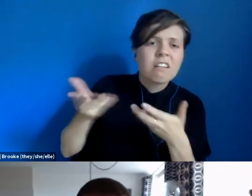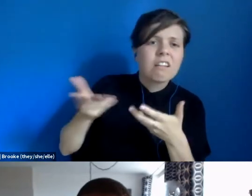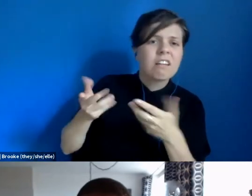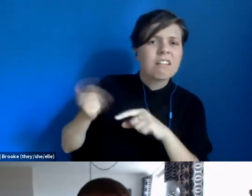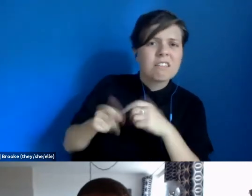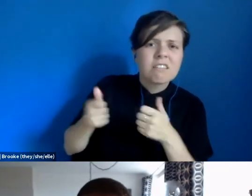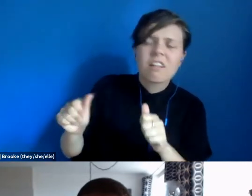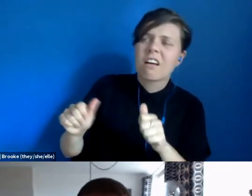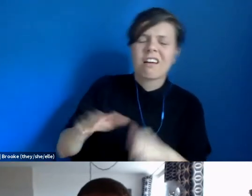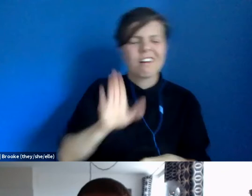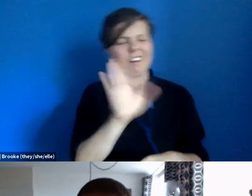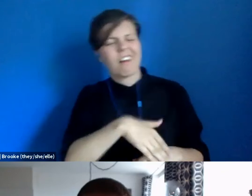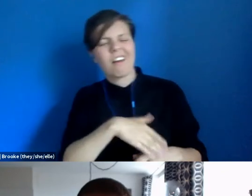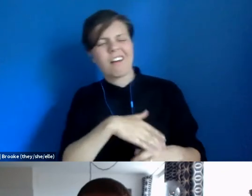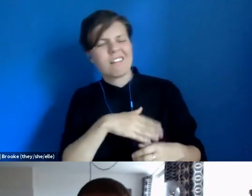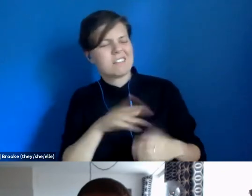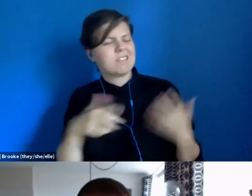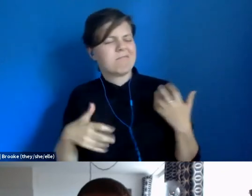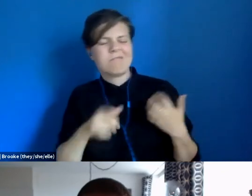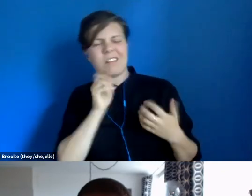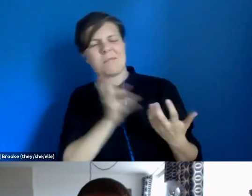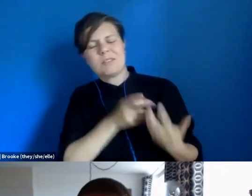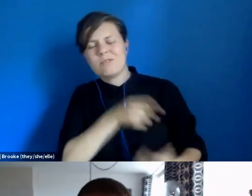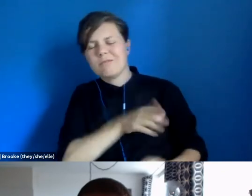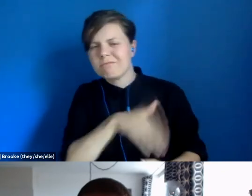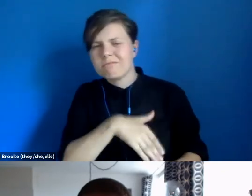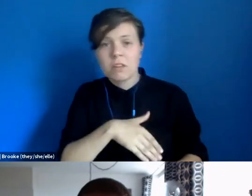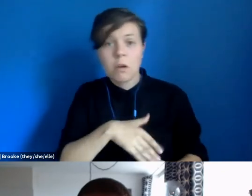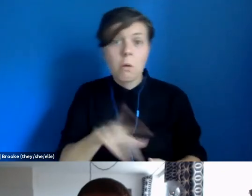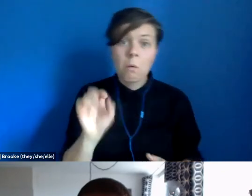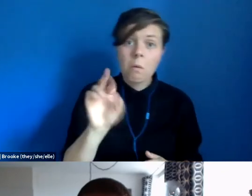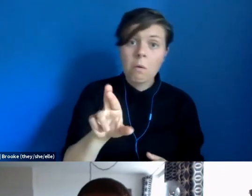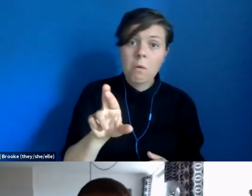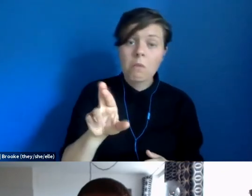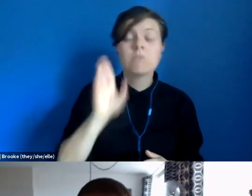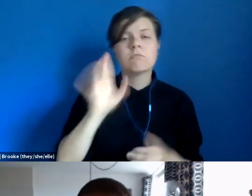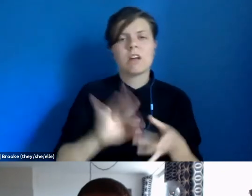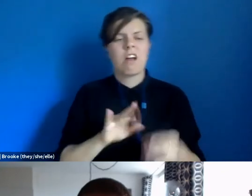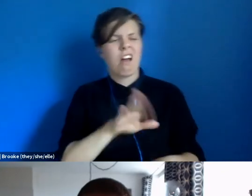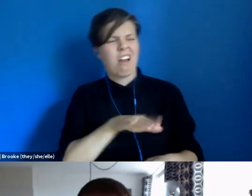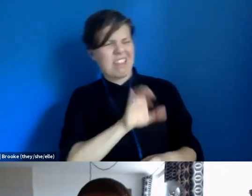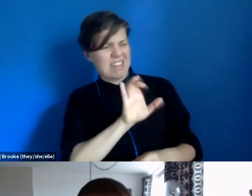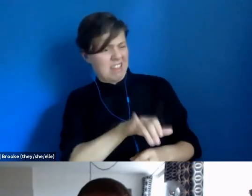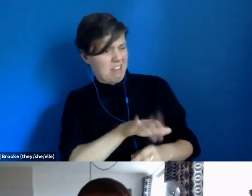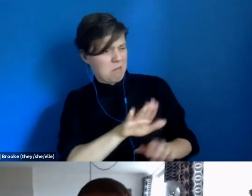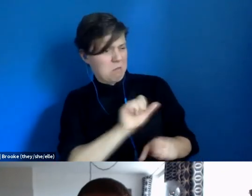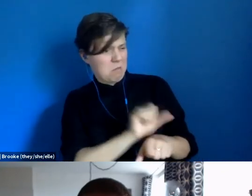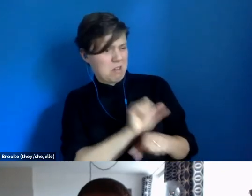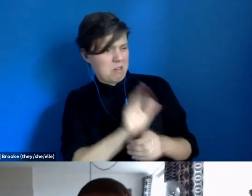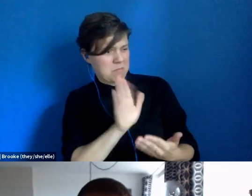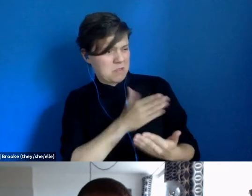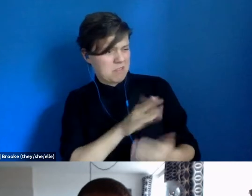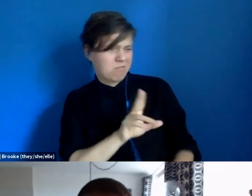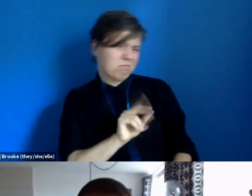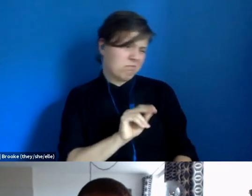because the instruments just won't work for them. Or what they're doing isn't music, isn't that particular type of music or art. It won't sell, it's not going